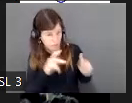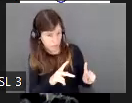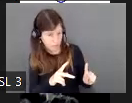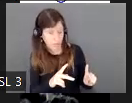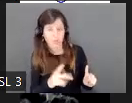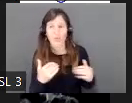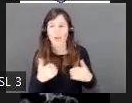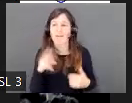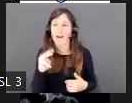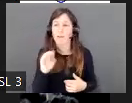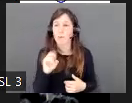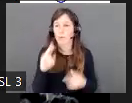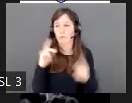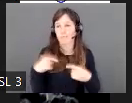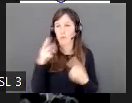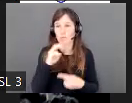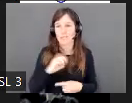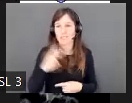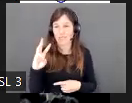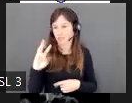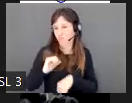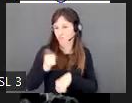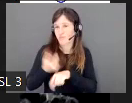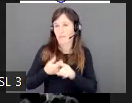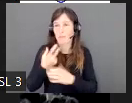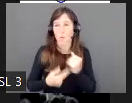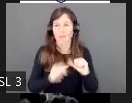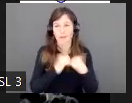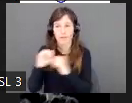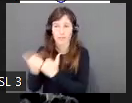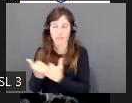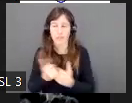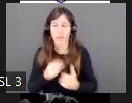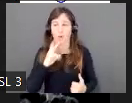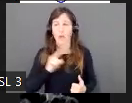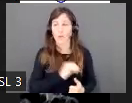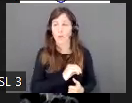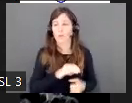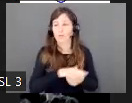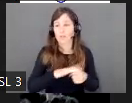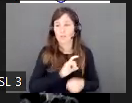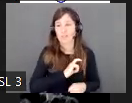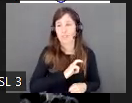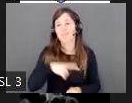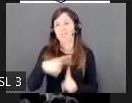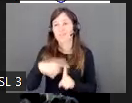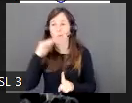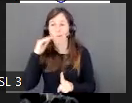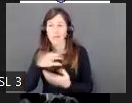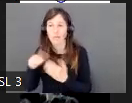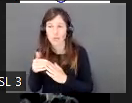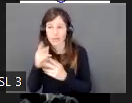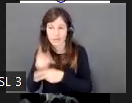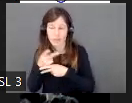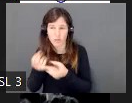since 2006 from both agencies, Waterloo Regional Police Service and Home and Community Care Support